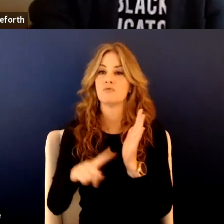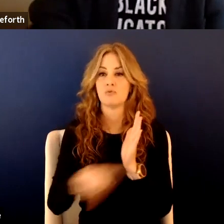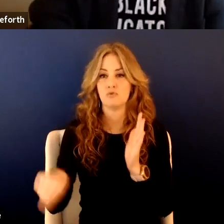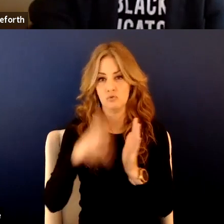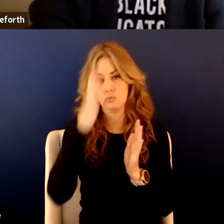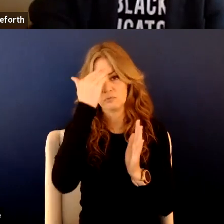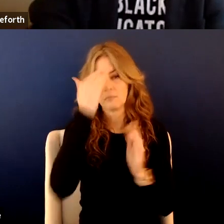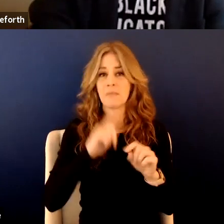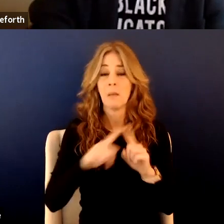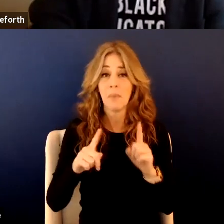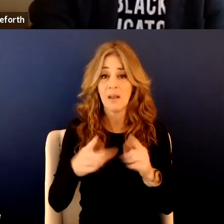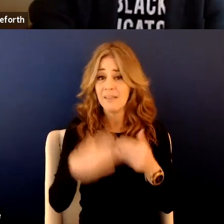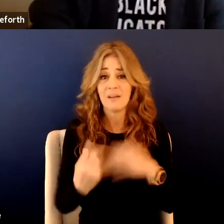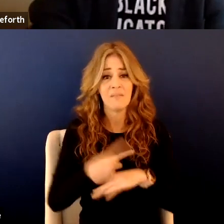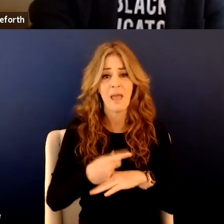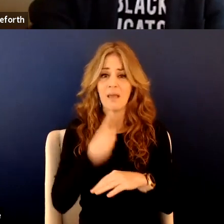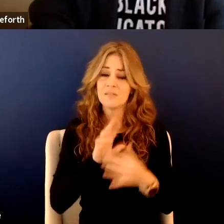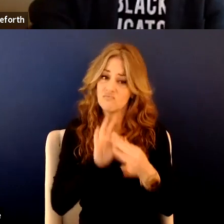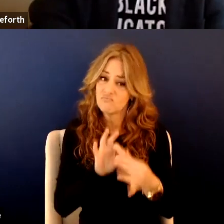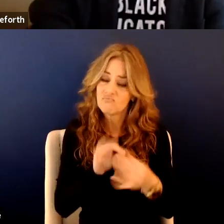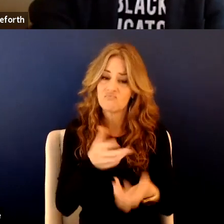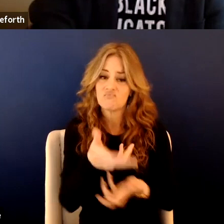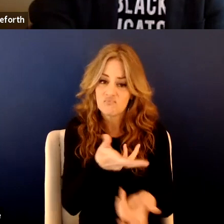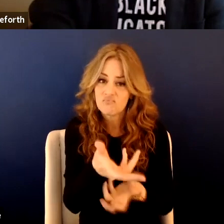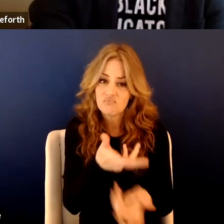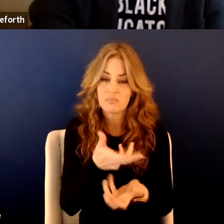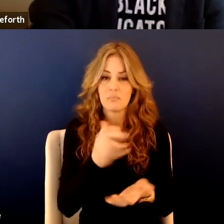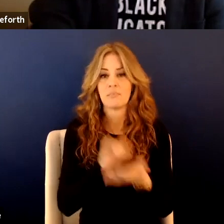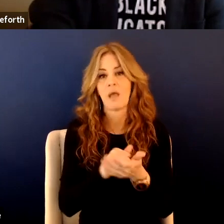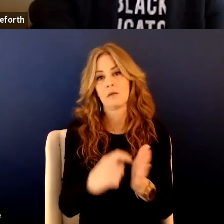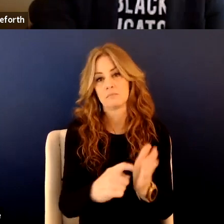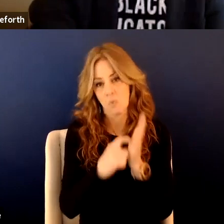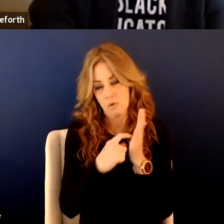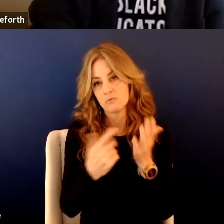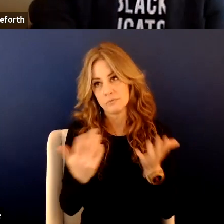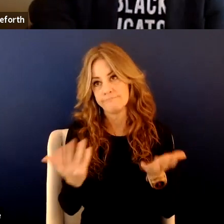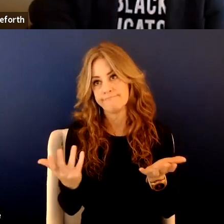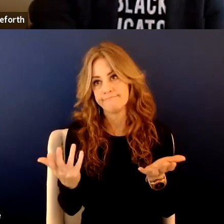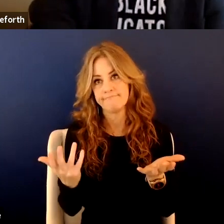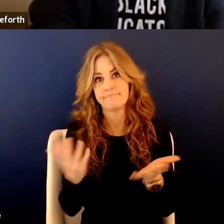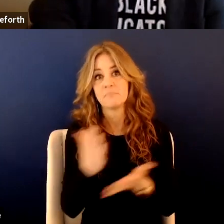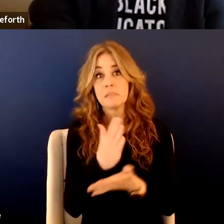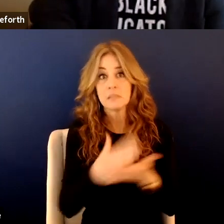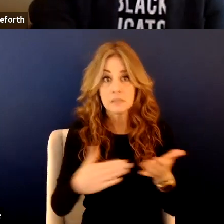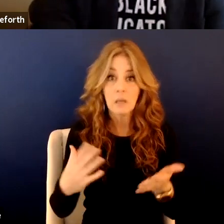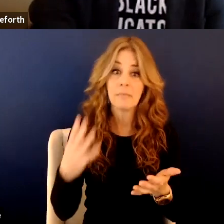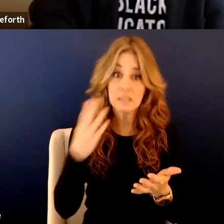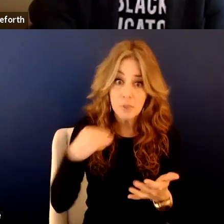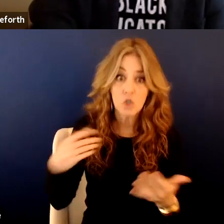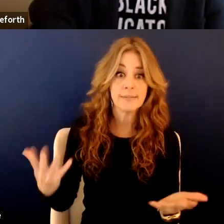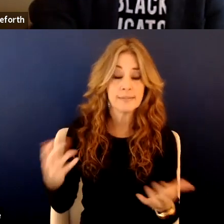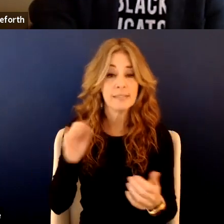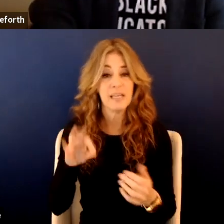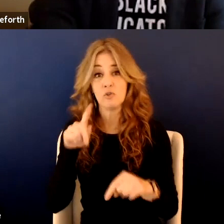it is an interpersonal relationship that will require some experience. And, you know, of course, if you